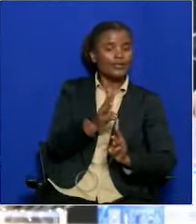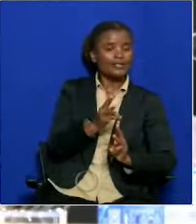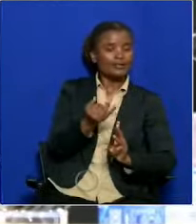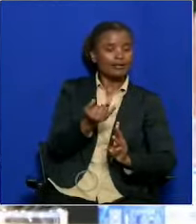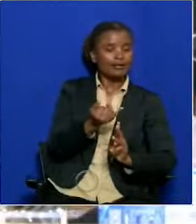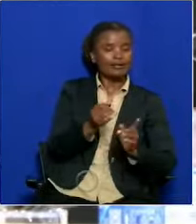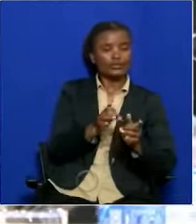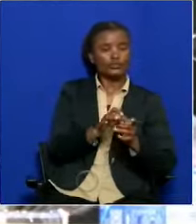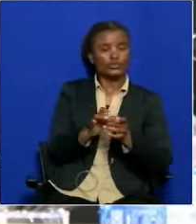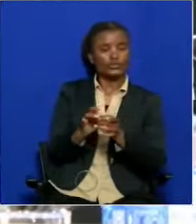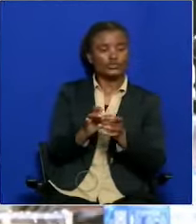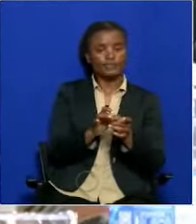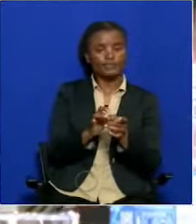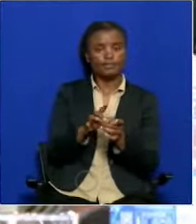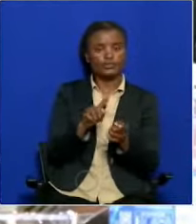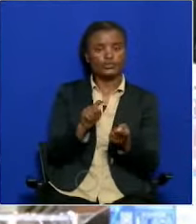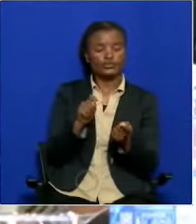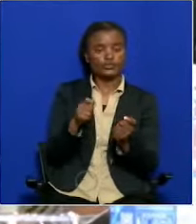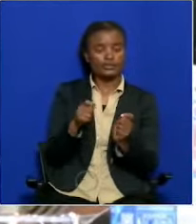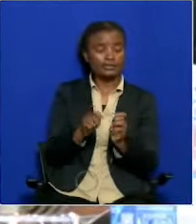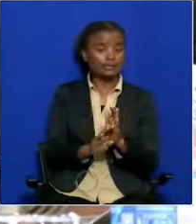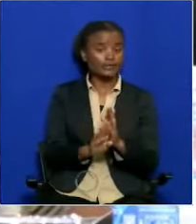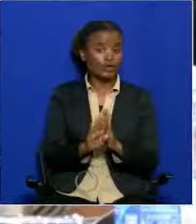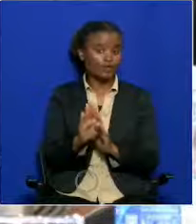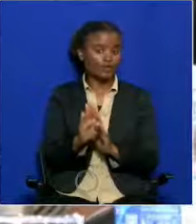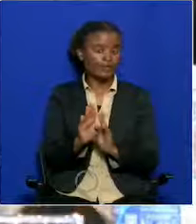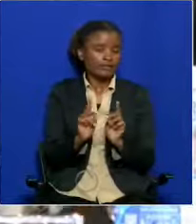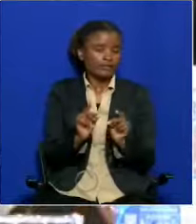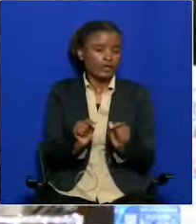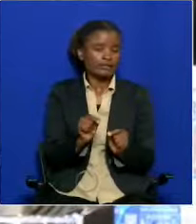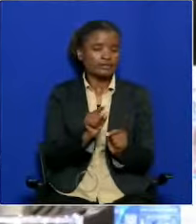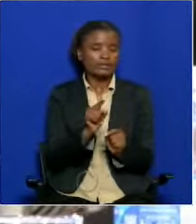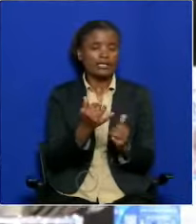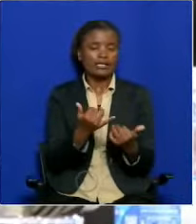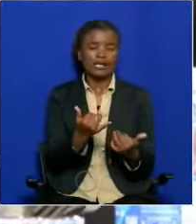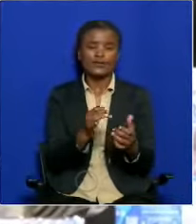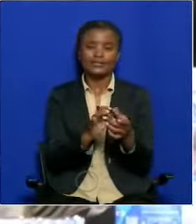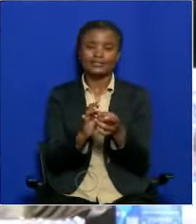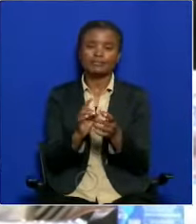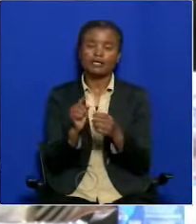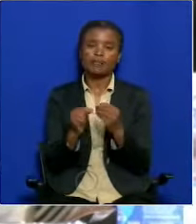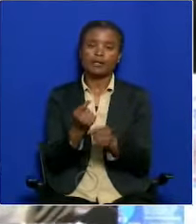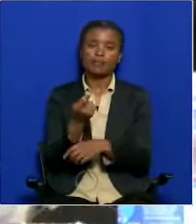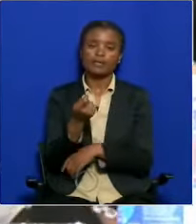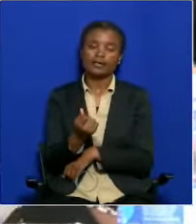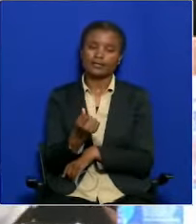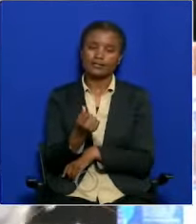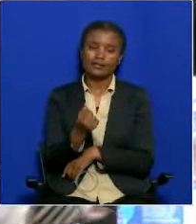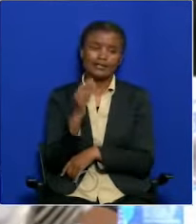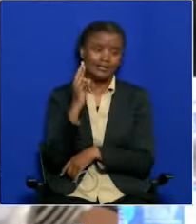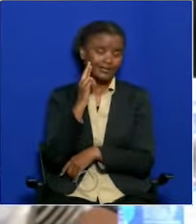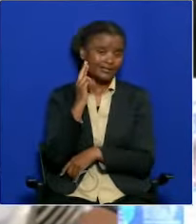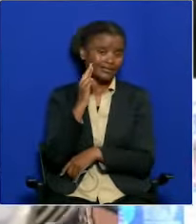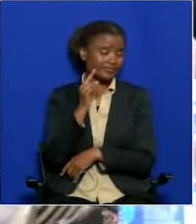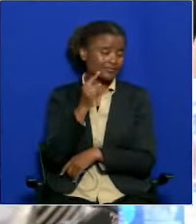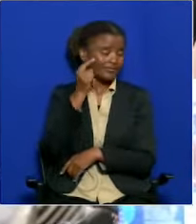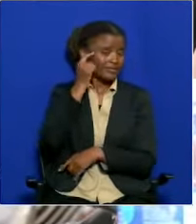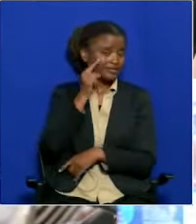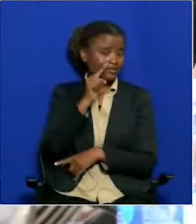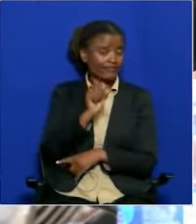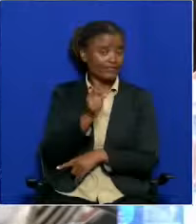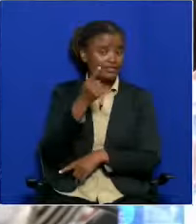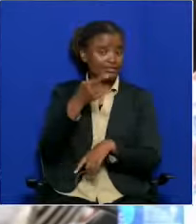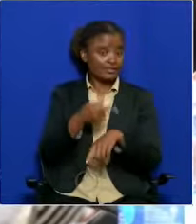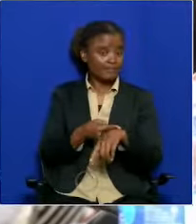suddenly develops and very quickly becomes a money relationship, assuming that was the first time you get money from him. It escalates